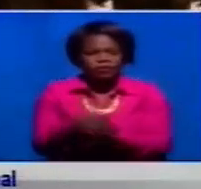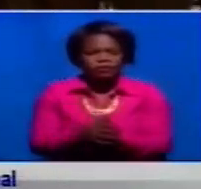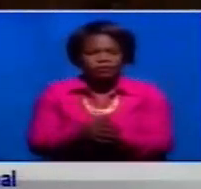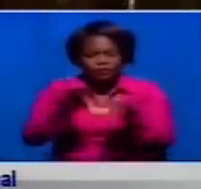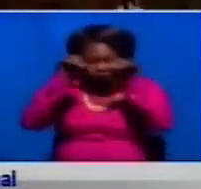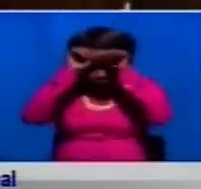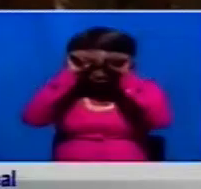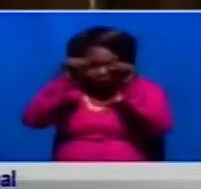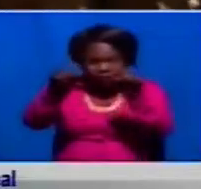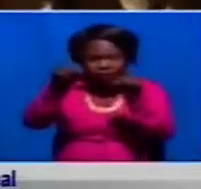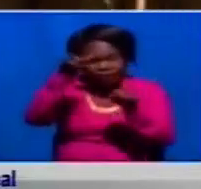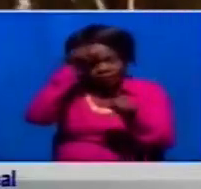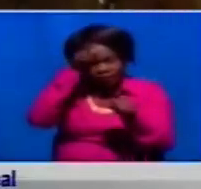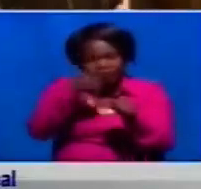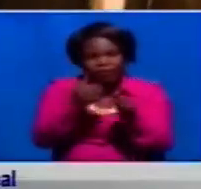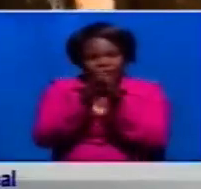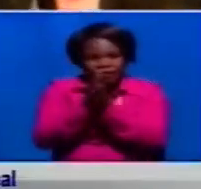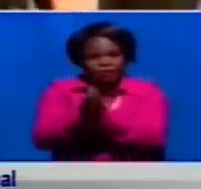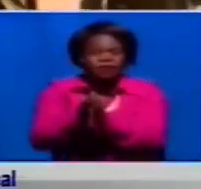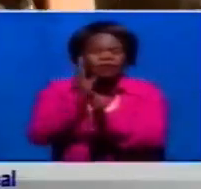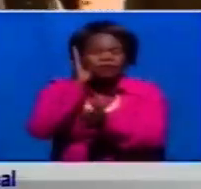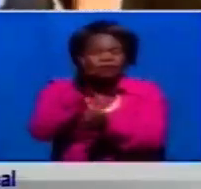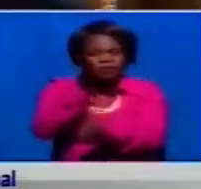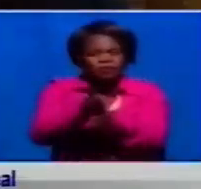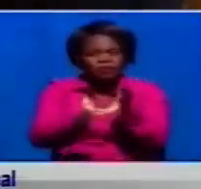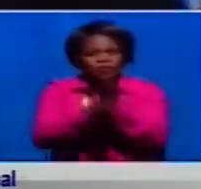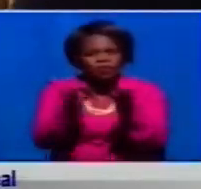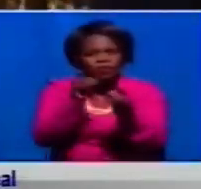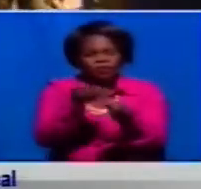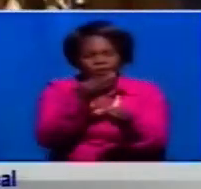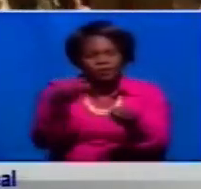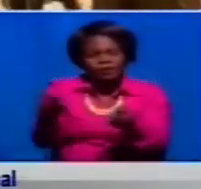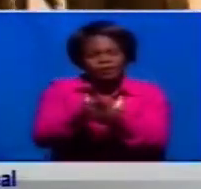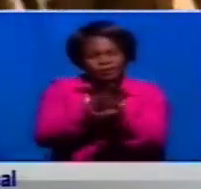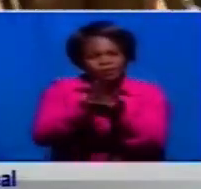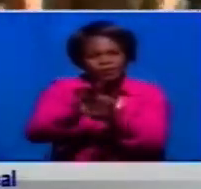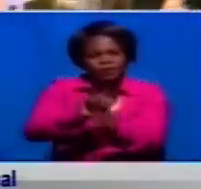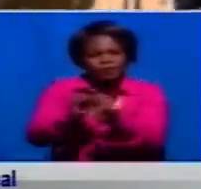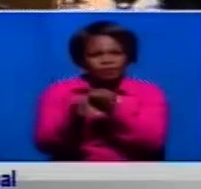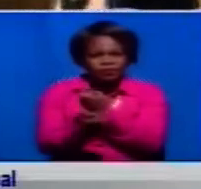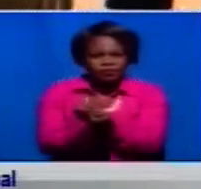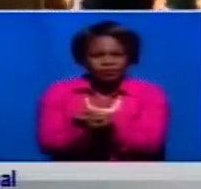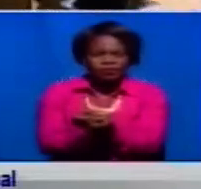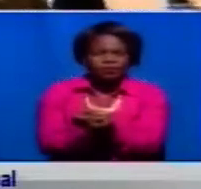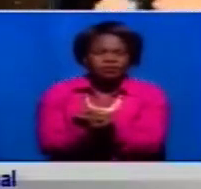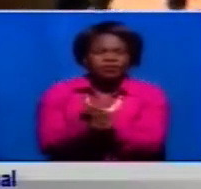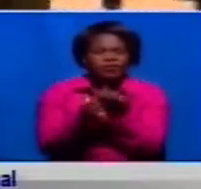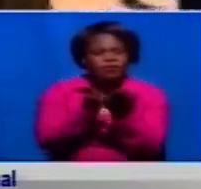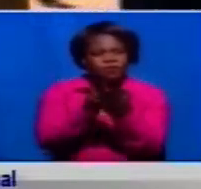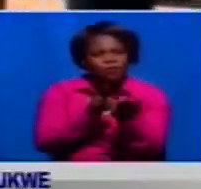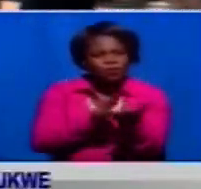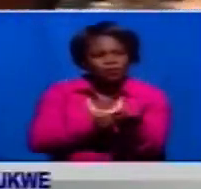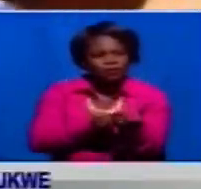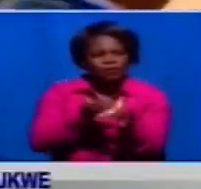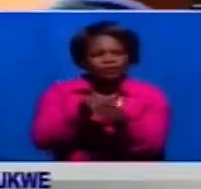President Lungu has pledged to construct more correctional facilities as part of the reforms. Yotam Mugara, ZNBC